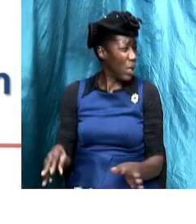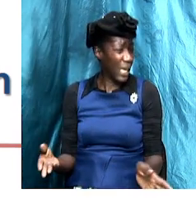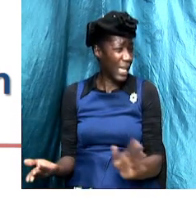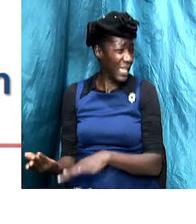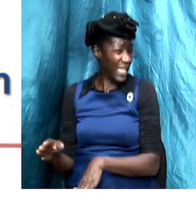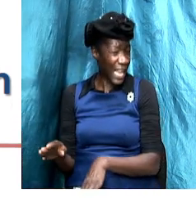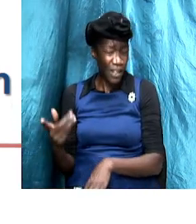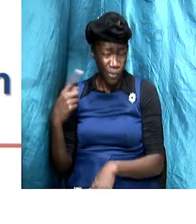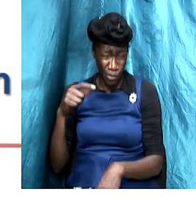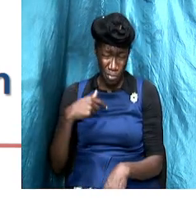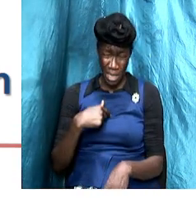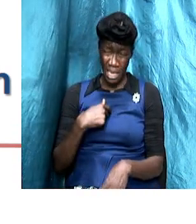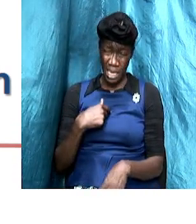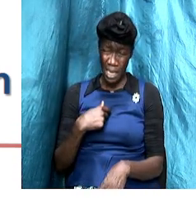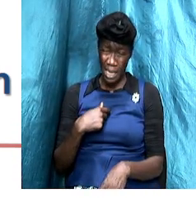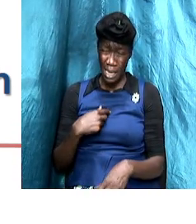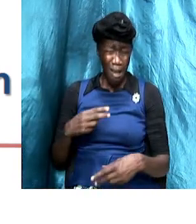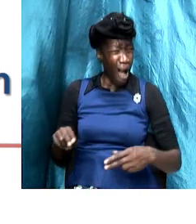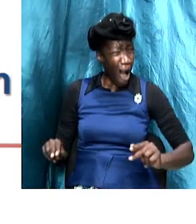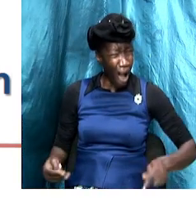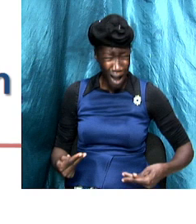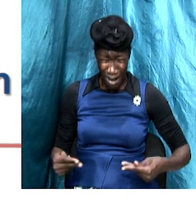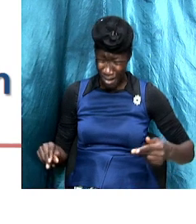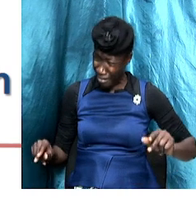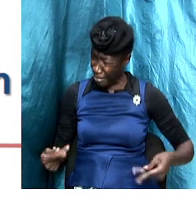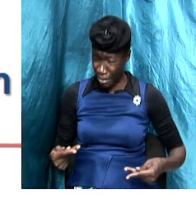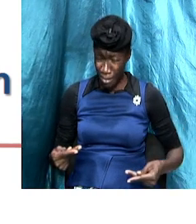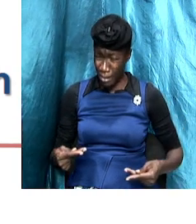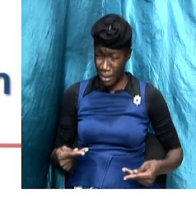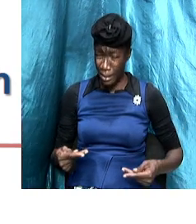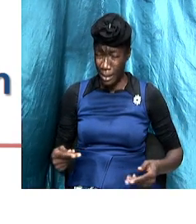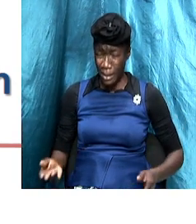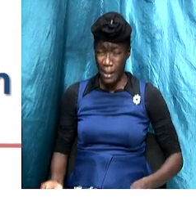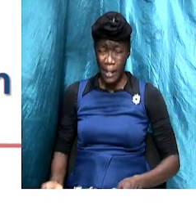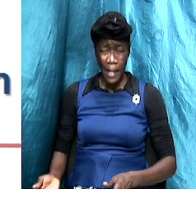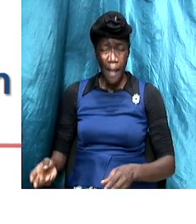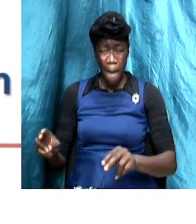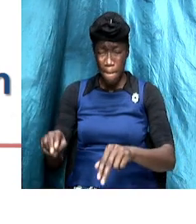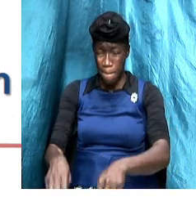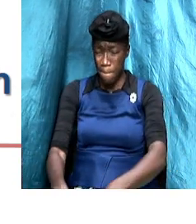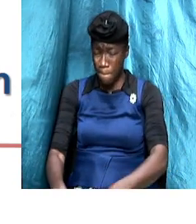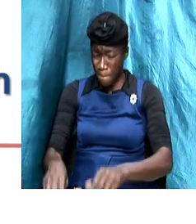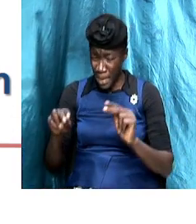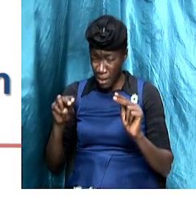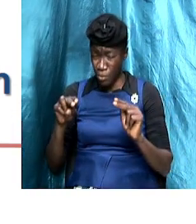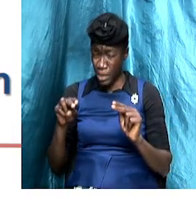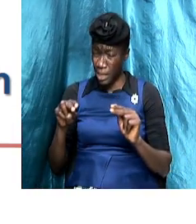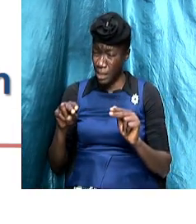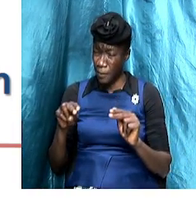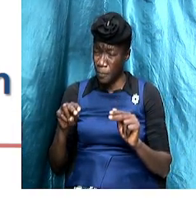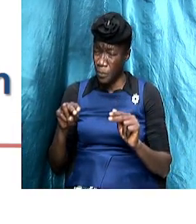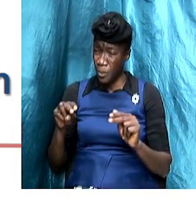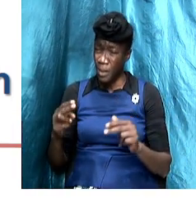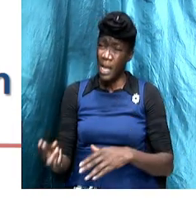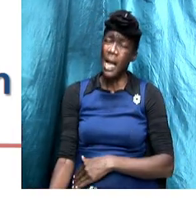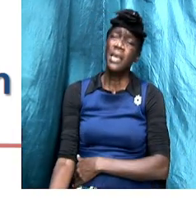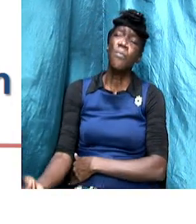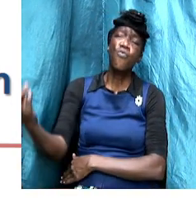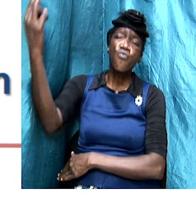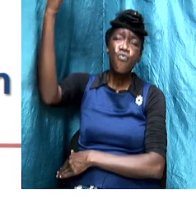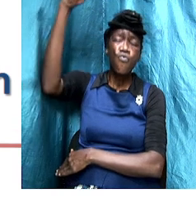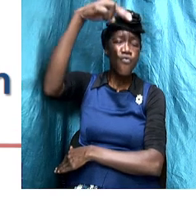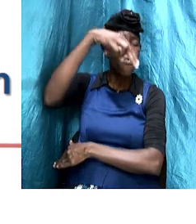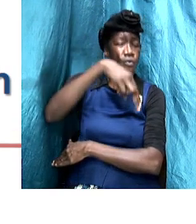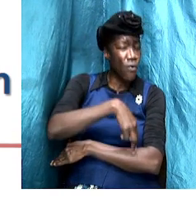most excruciating death. And he was buried. He was placed in a tomb. And he was resurrected. That's the gospel message that we